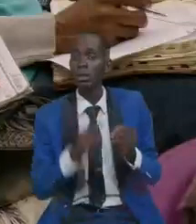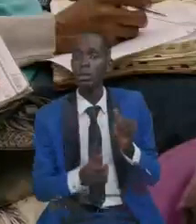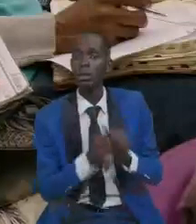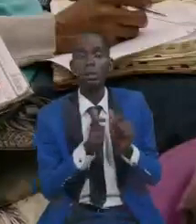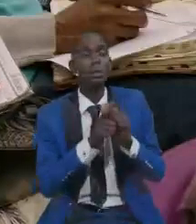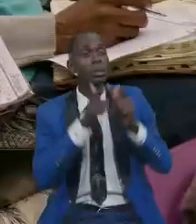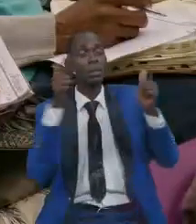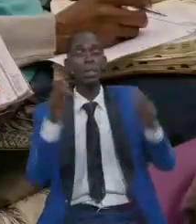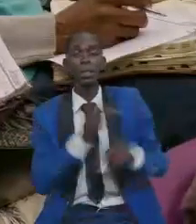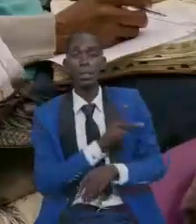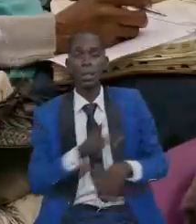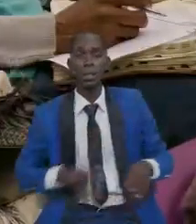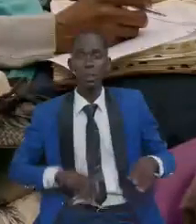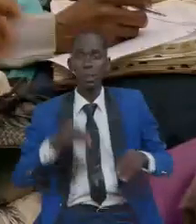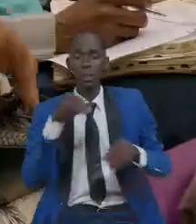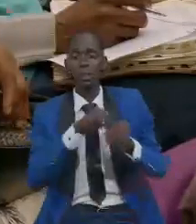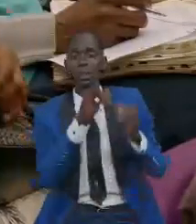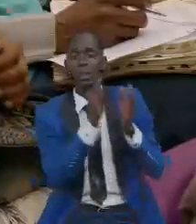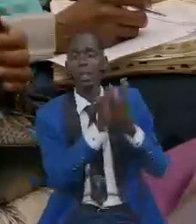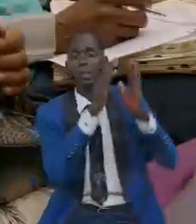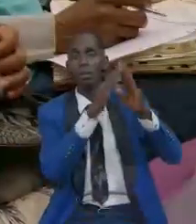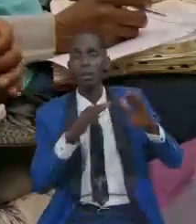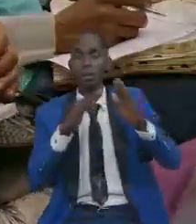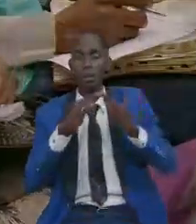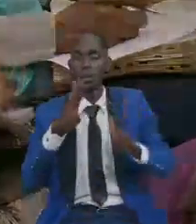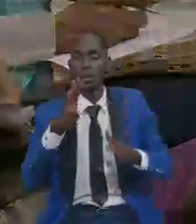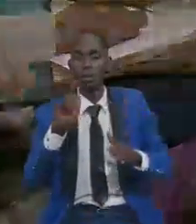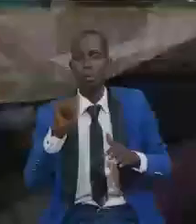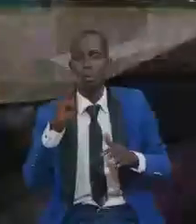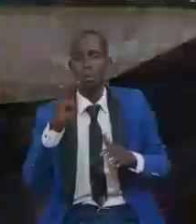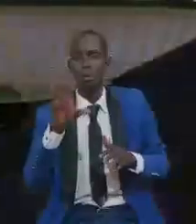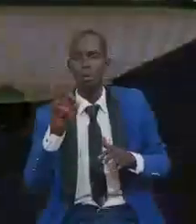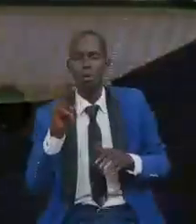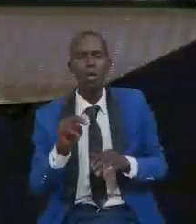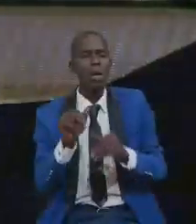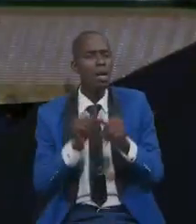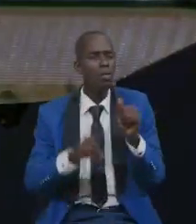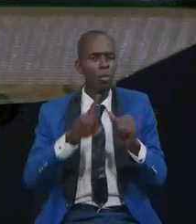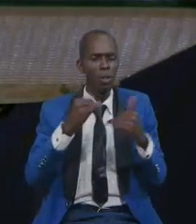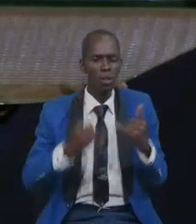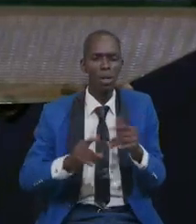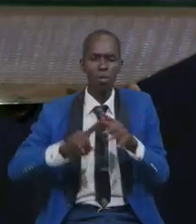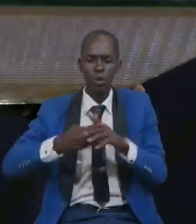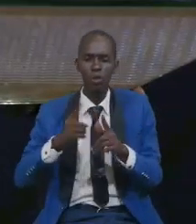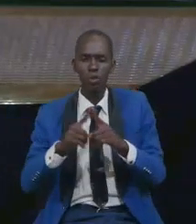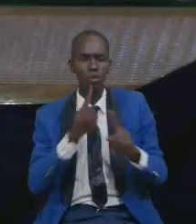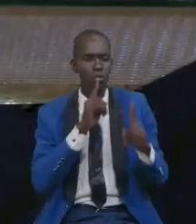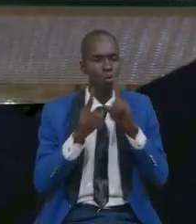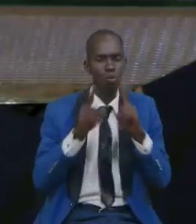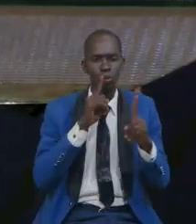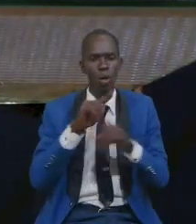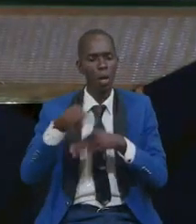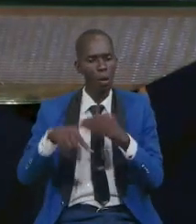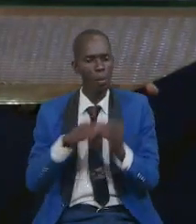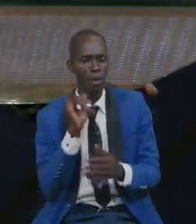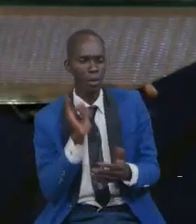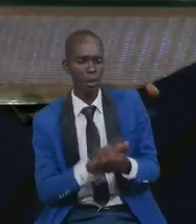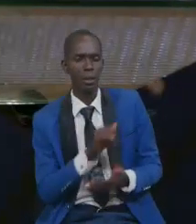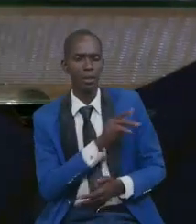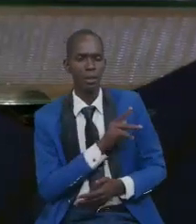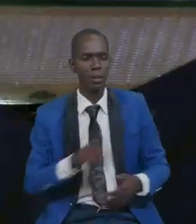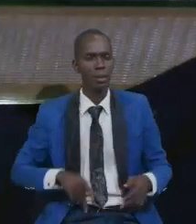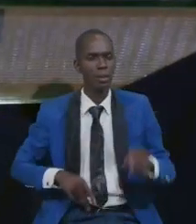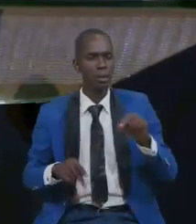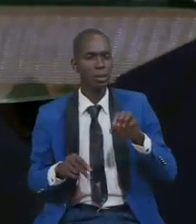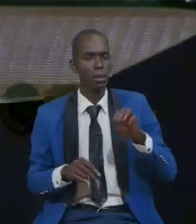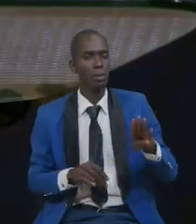Is that yes, everybody was, you know, talking about him. And then in verse 12, it says